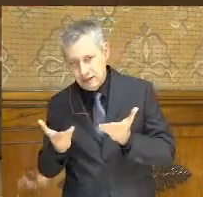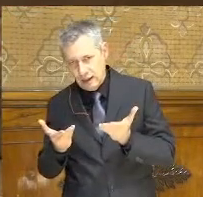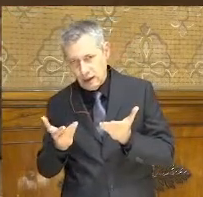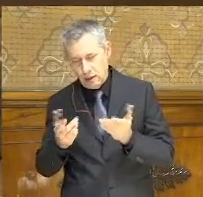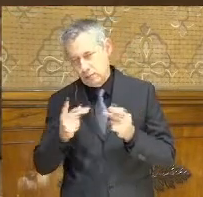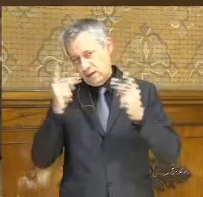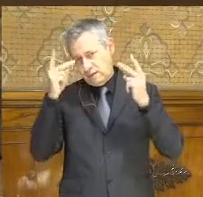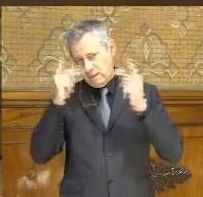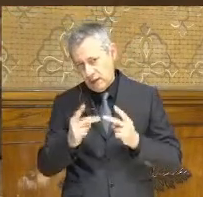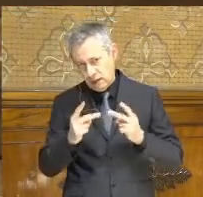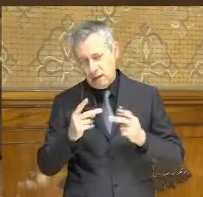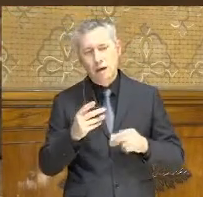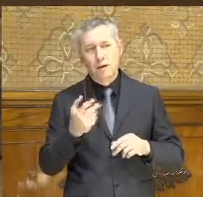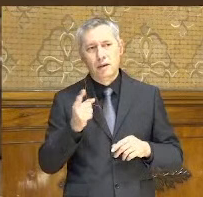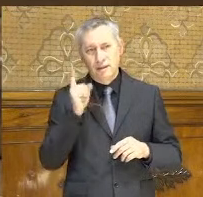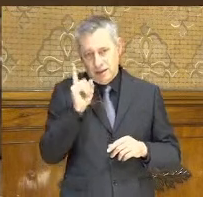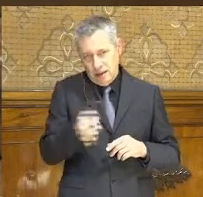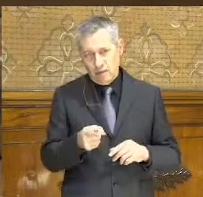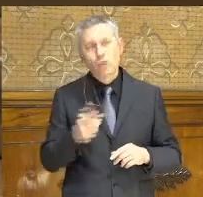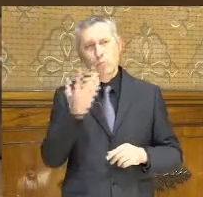host a guest that you know,